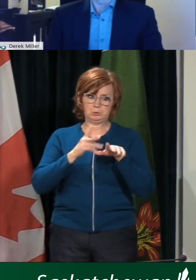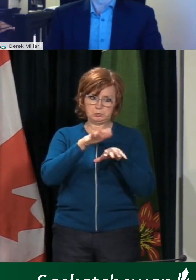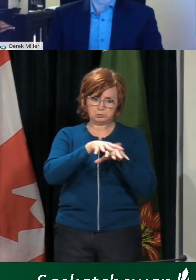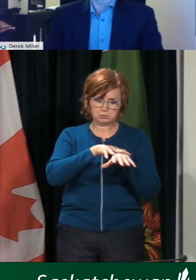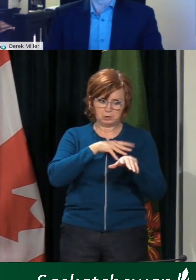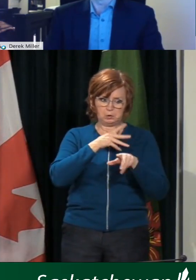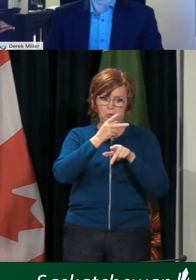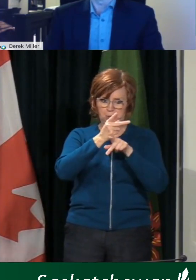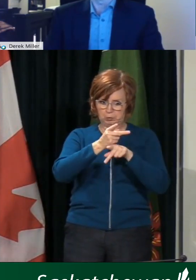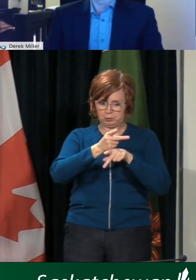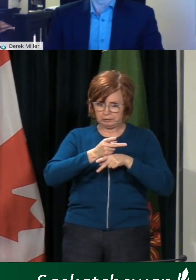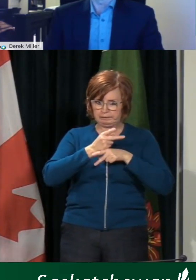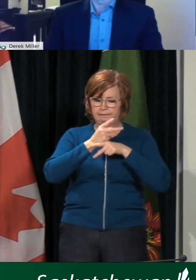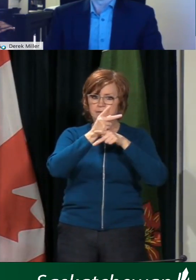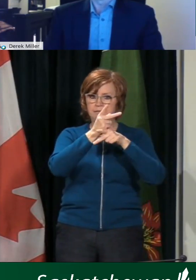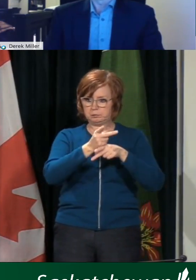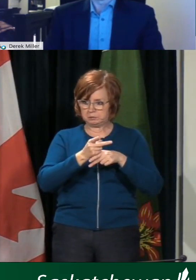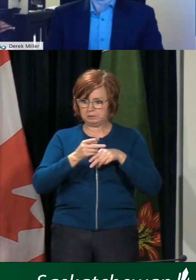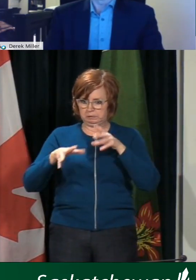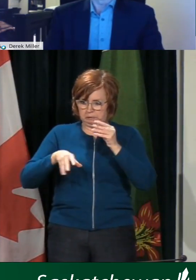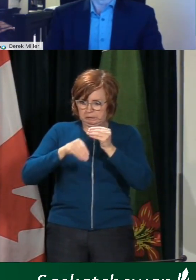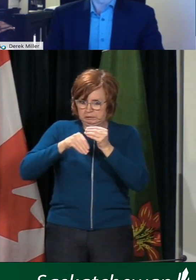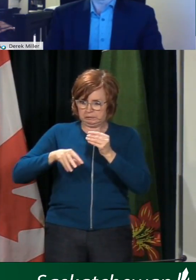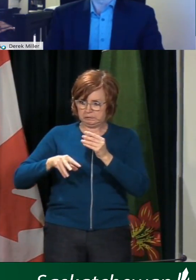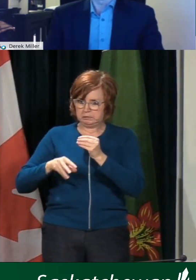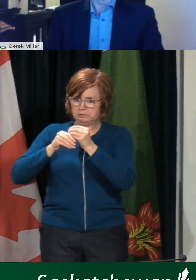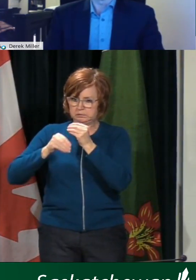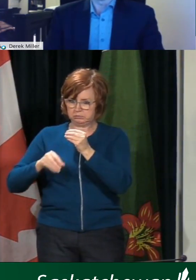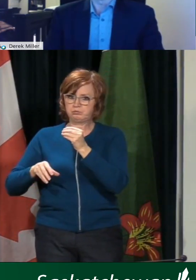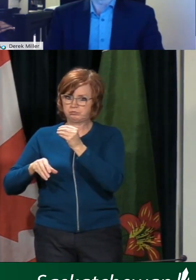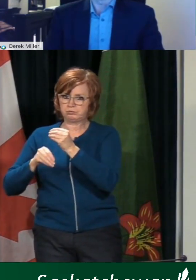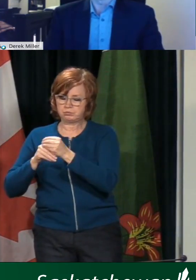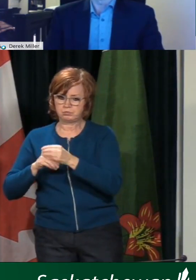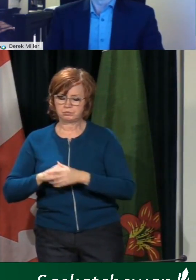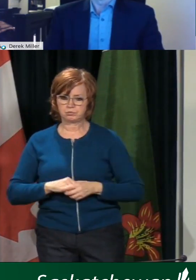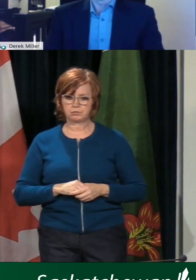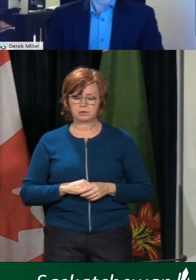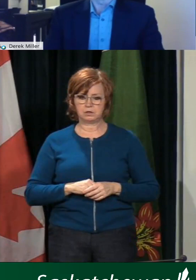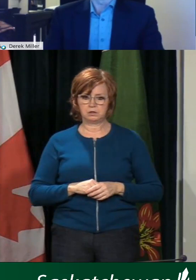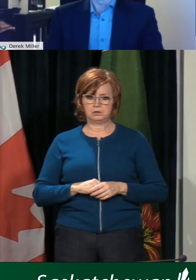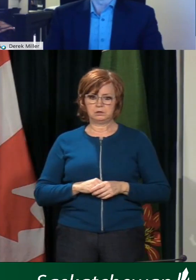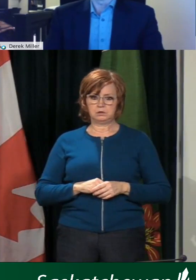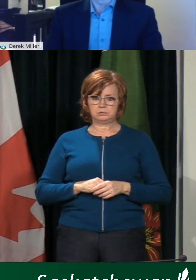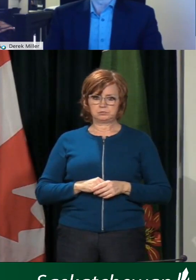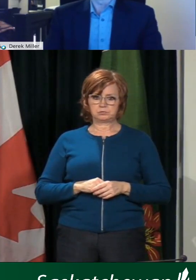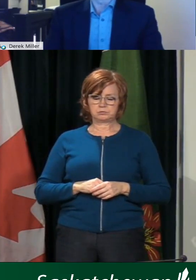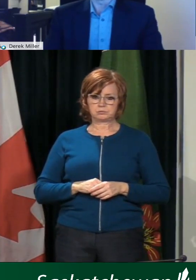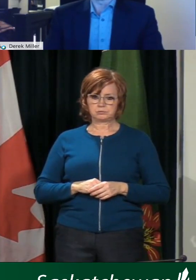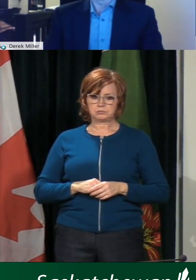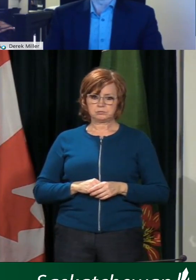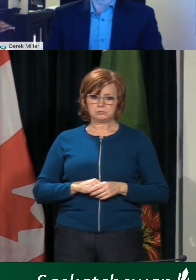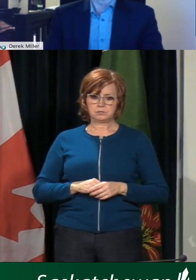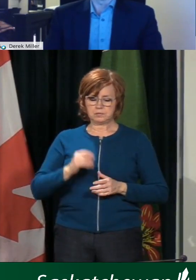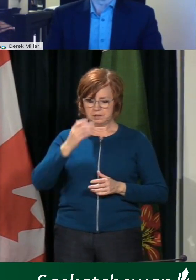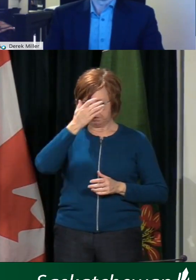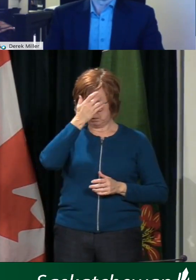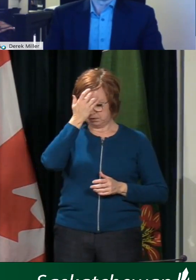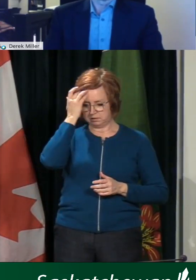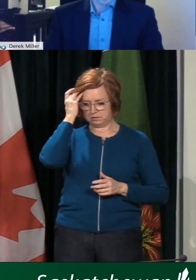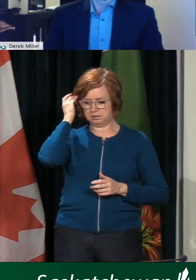to reintroduction of services. Many factors are being considered as part of the development of this plan,